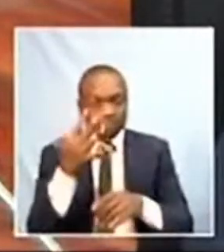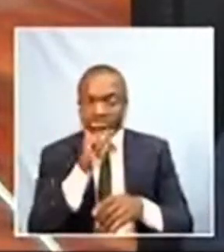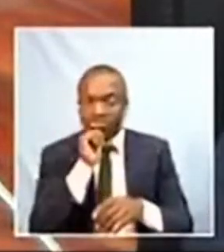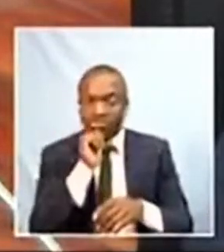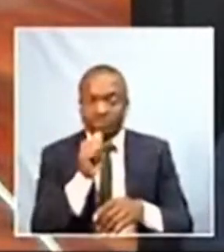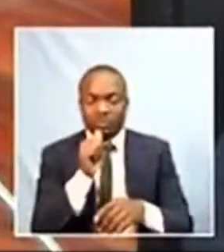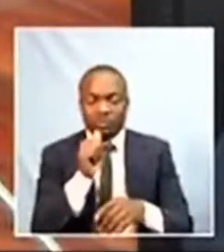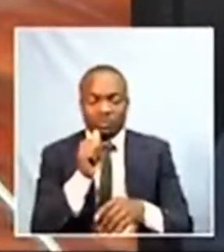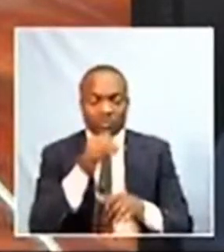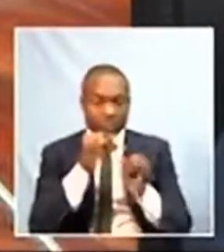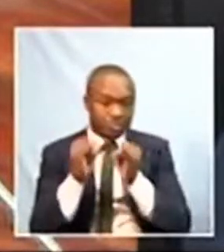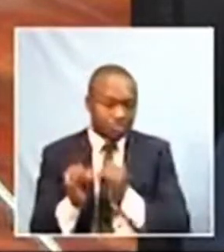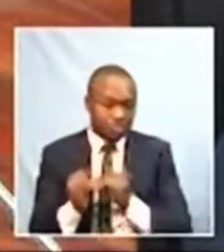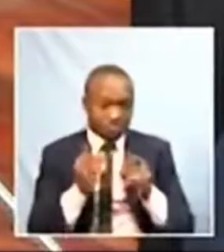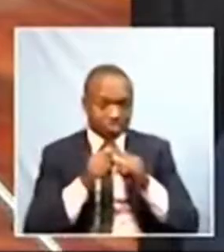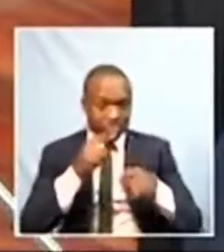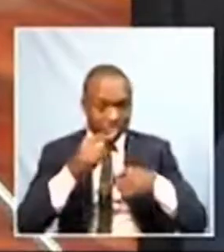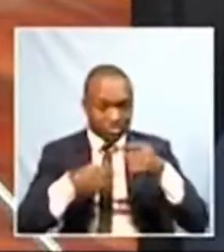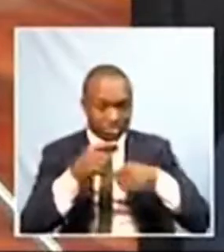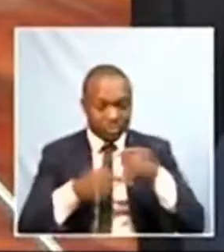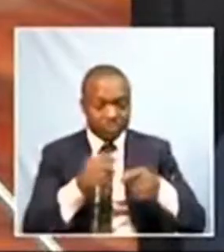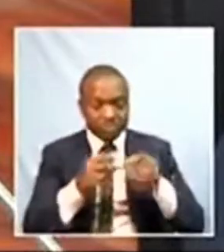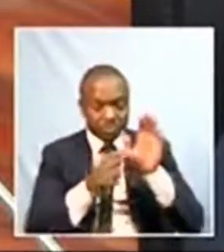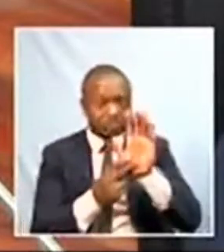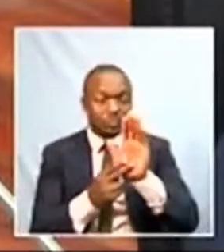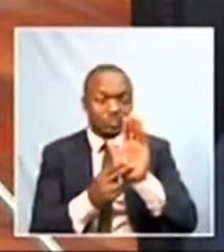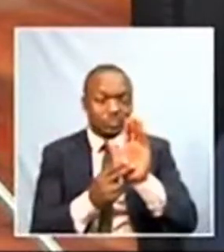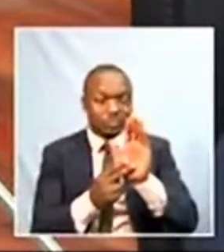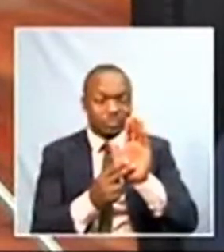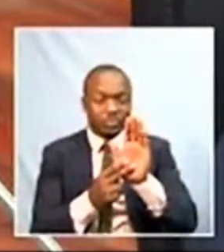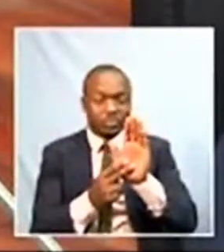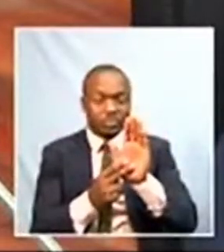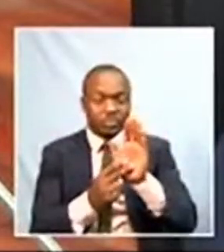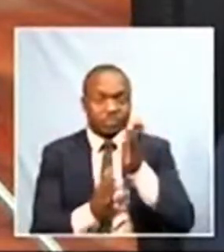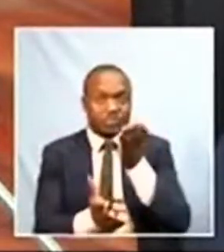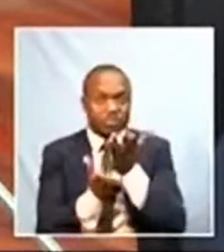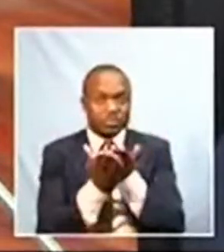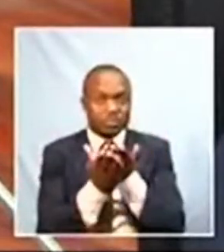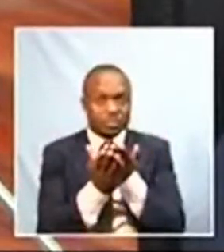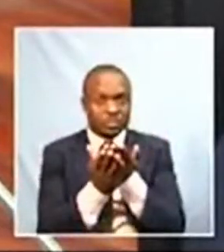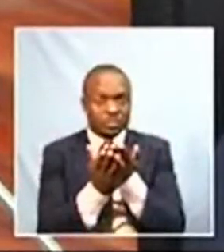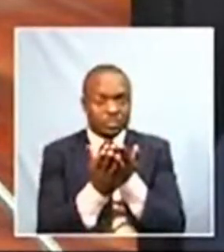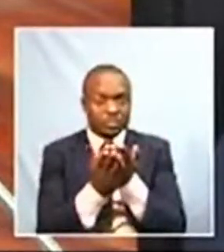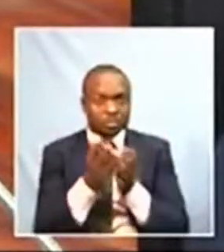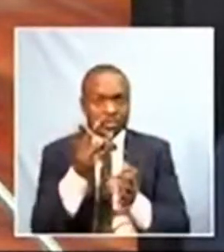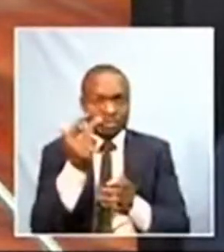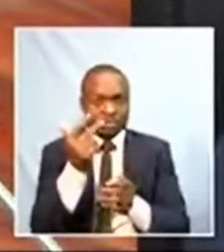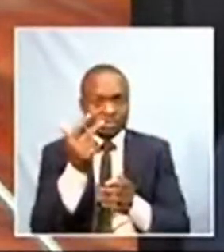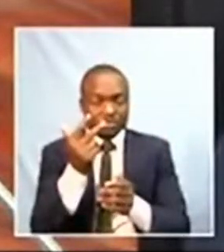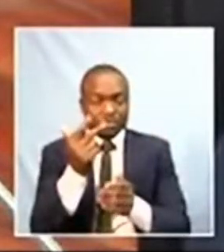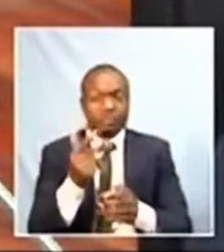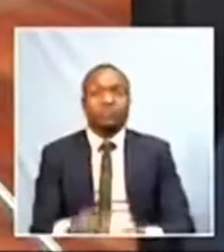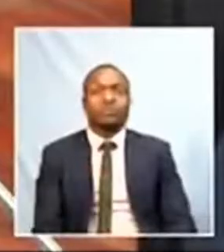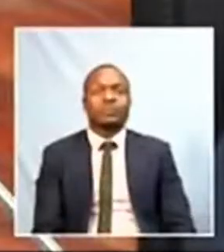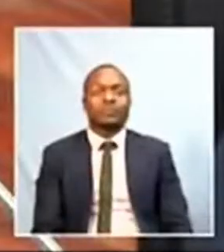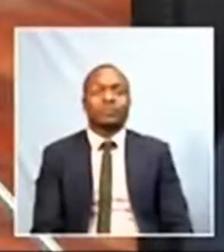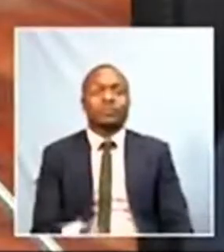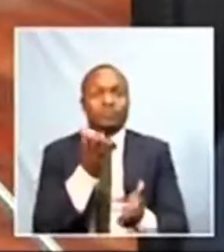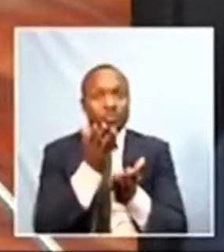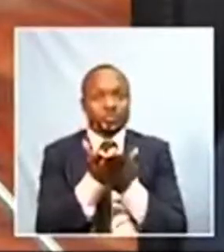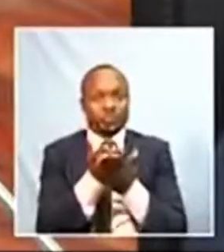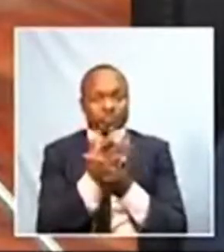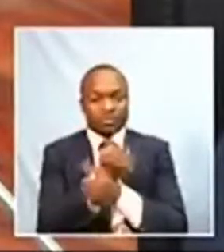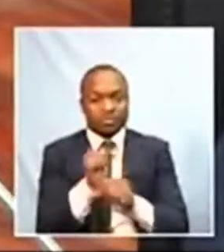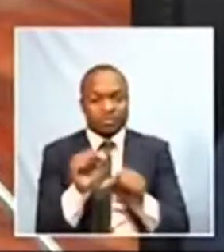still ongoing, as evidenced on the attached Appendix 13 for reference. Remedial